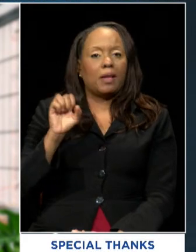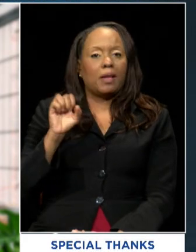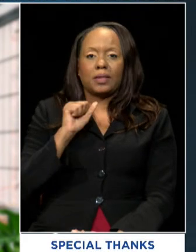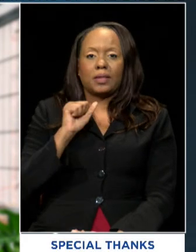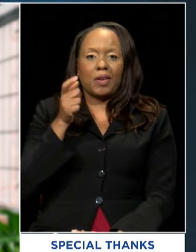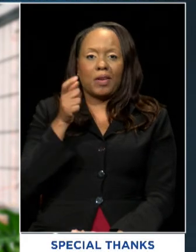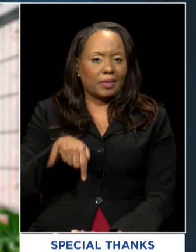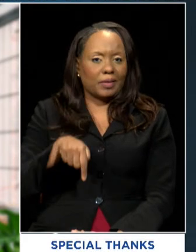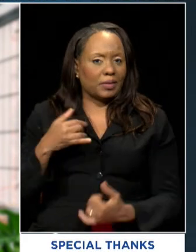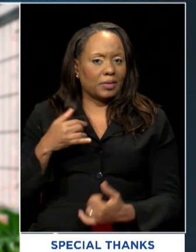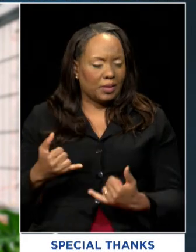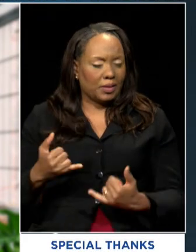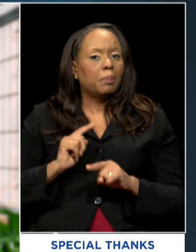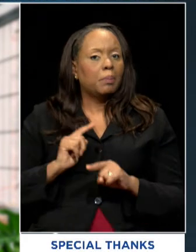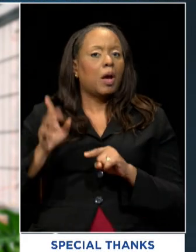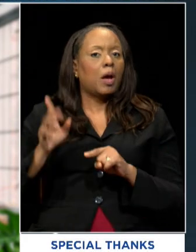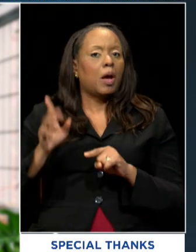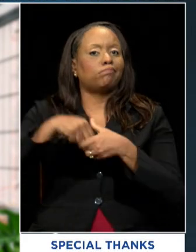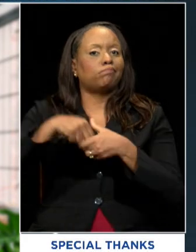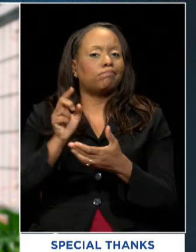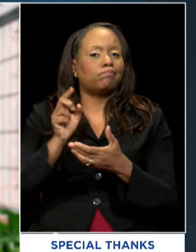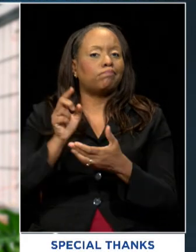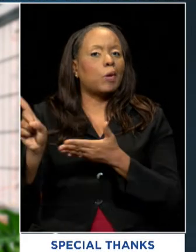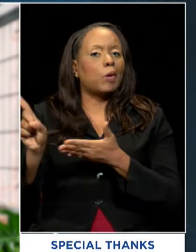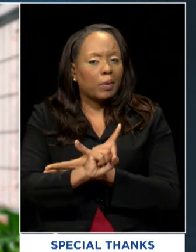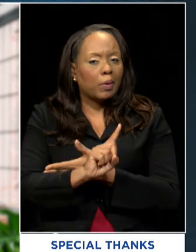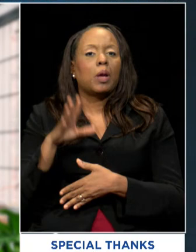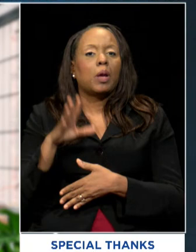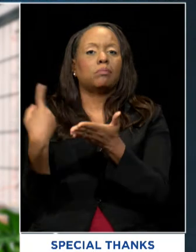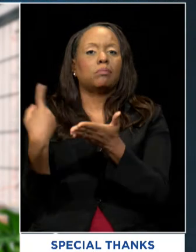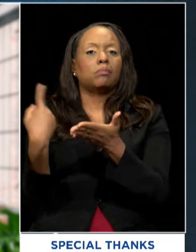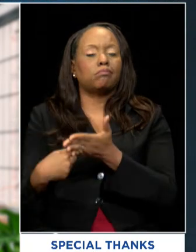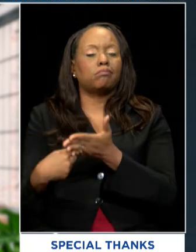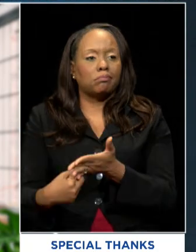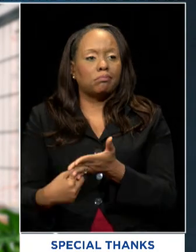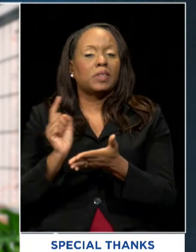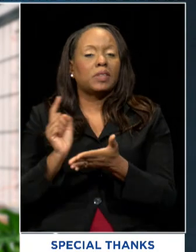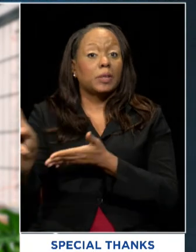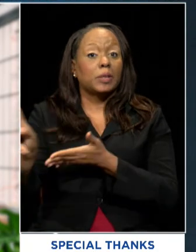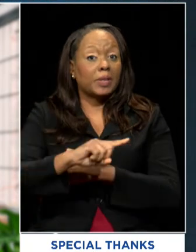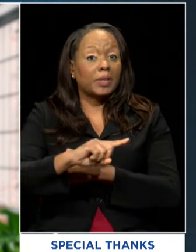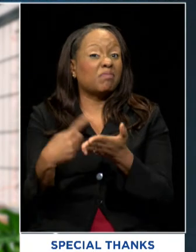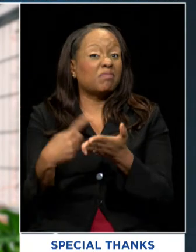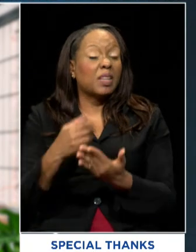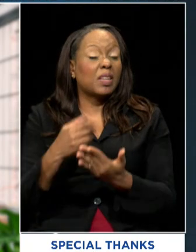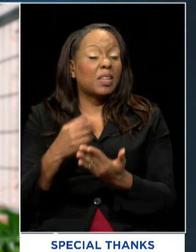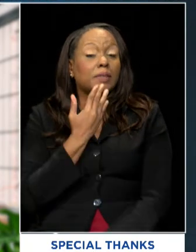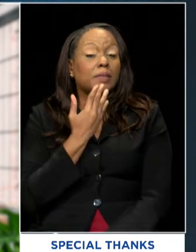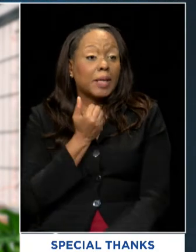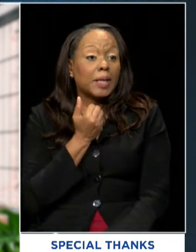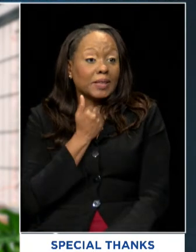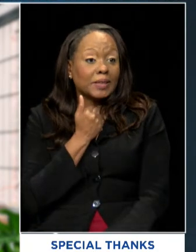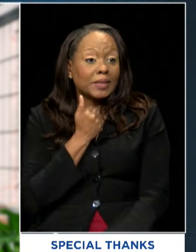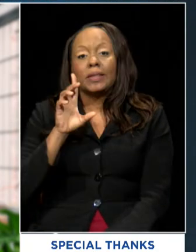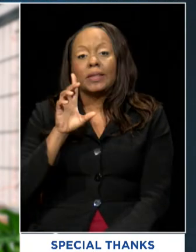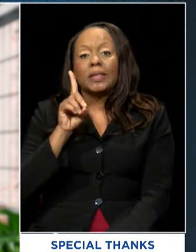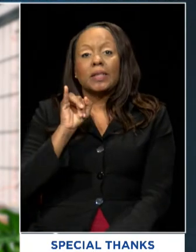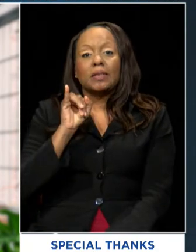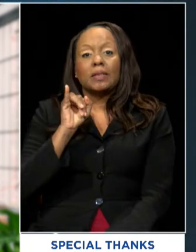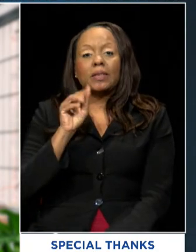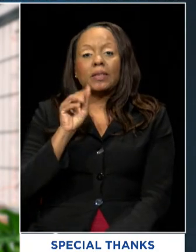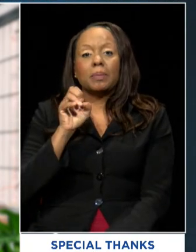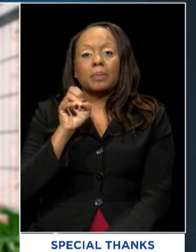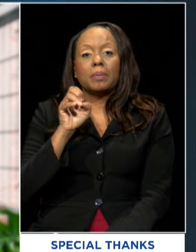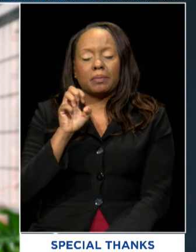week when we look at yet another chronic non-communicable disease. We will turn our attention to diabetes. But if you've been paying attention to the situation,